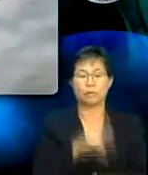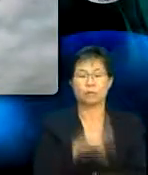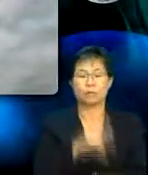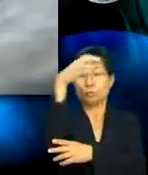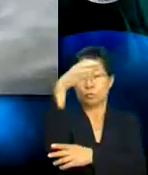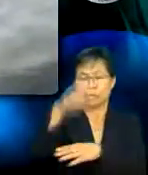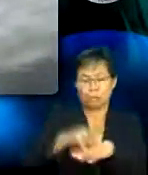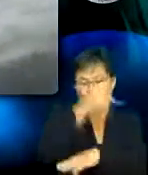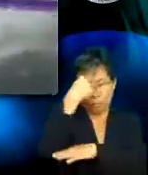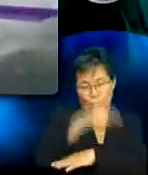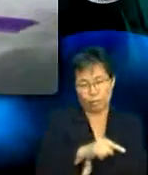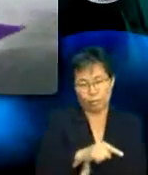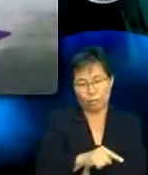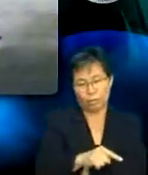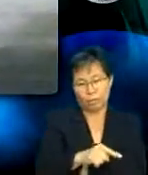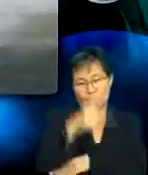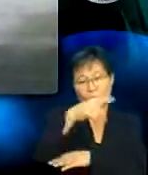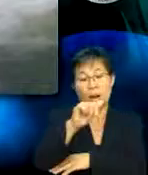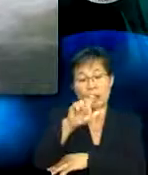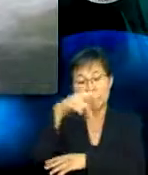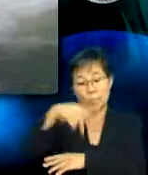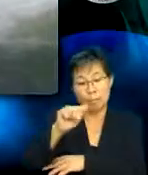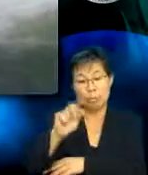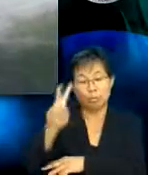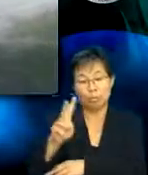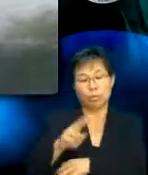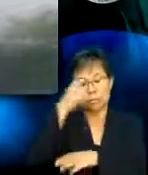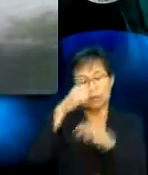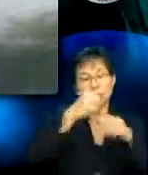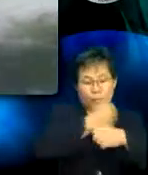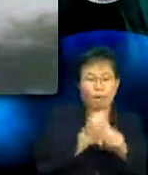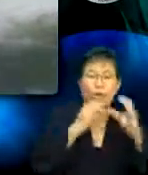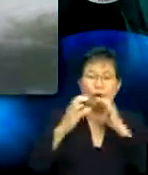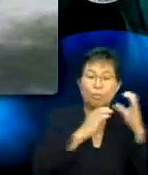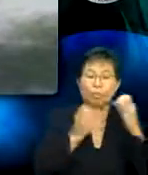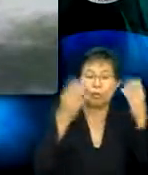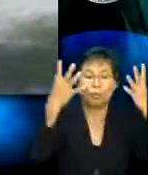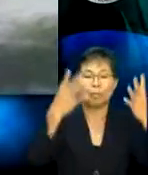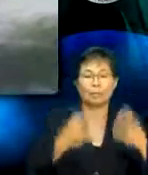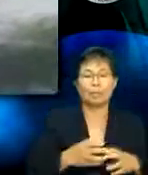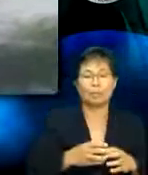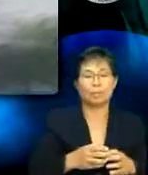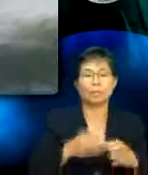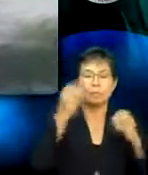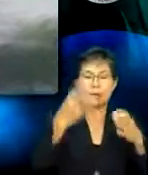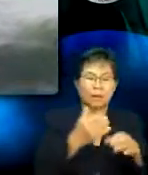by Indonesia to make communications with its many scattered islands easier.